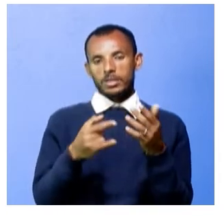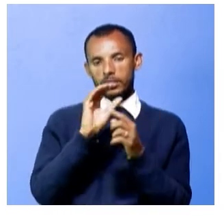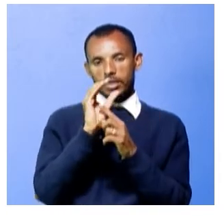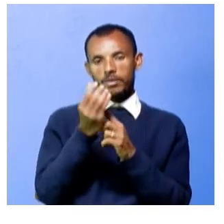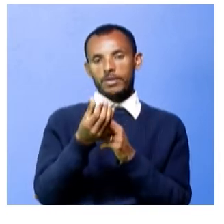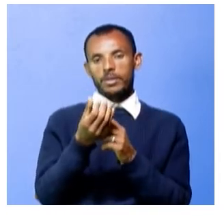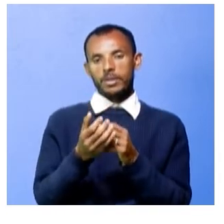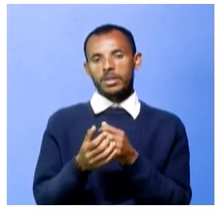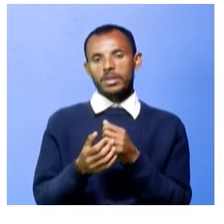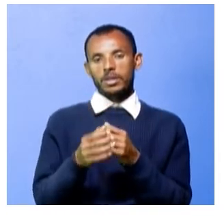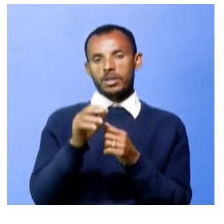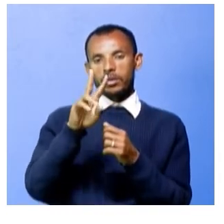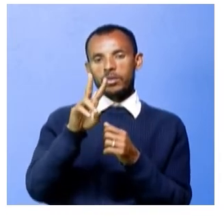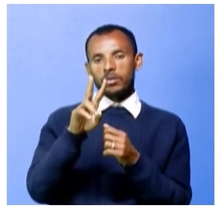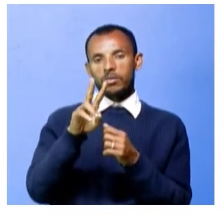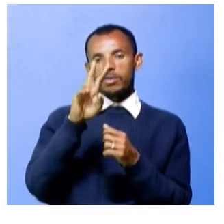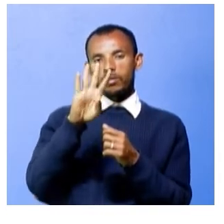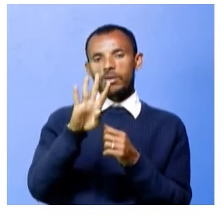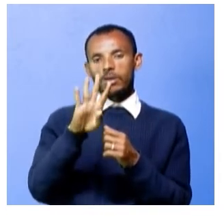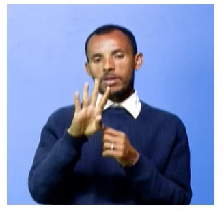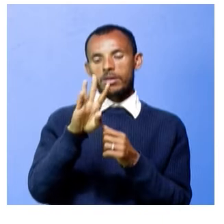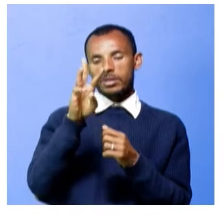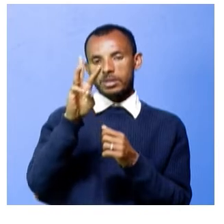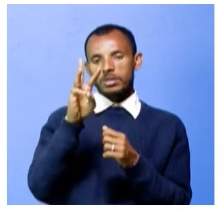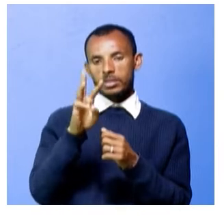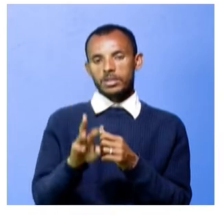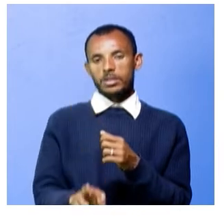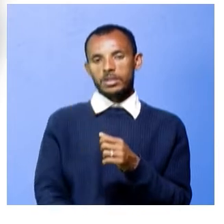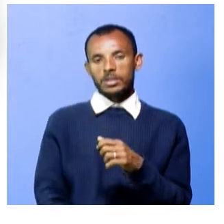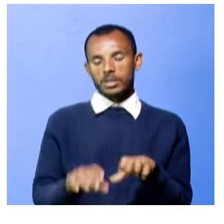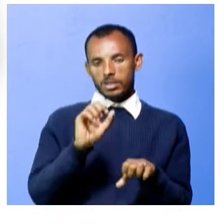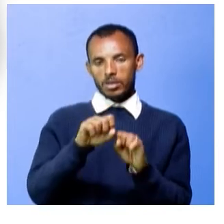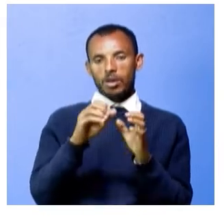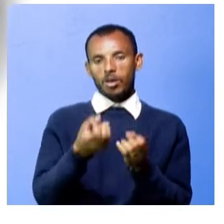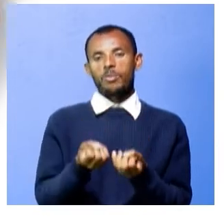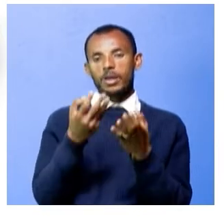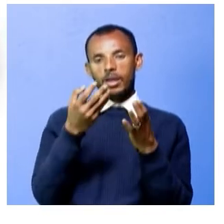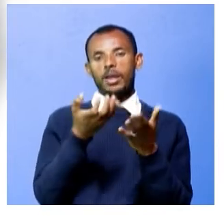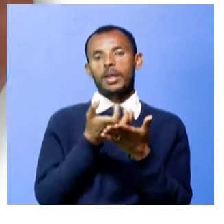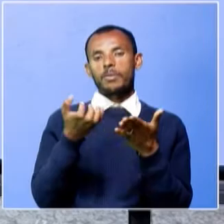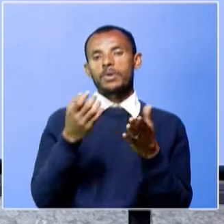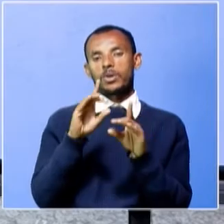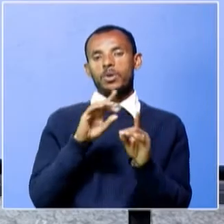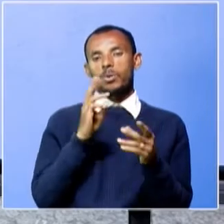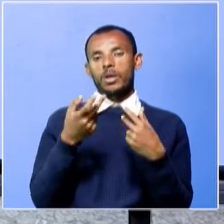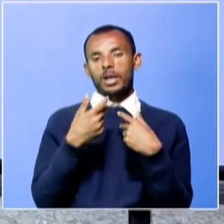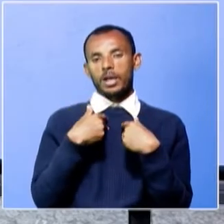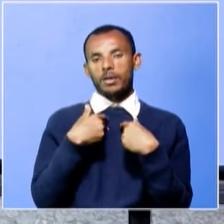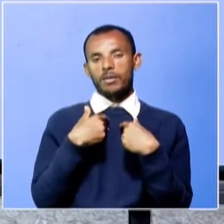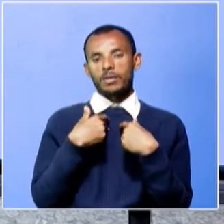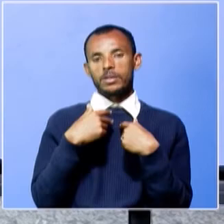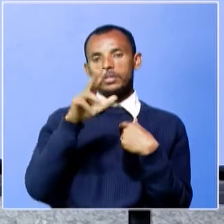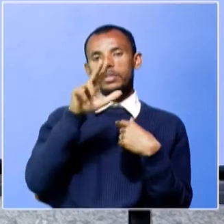events 2, 4, 6. So how many elements do we have here?